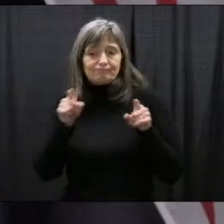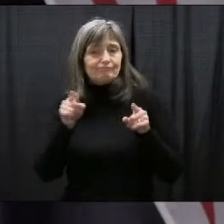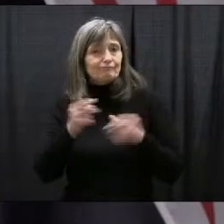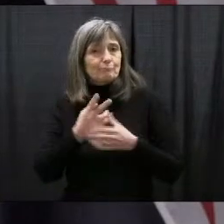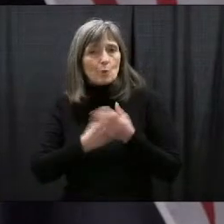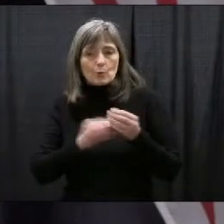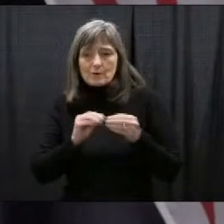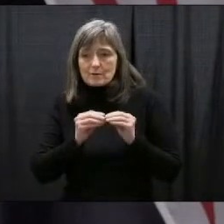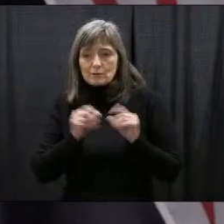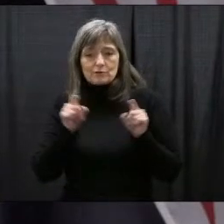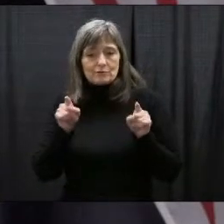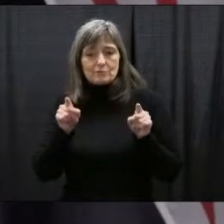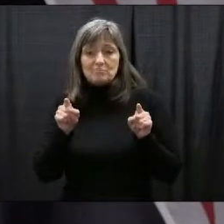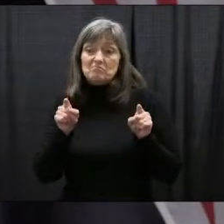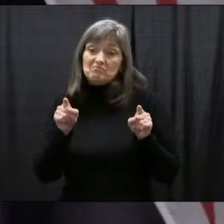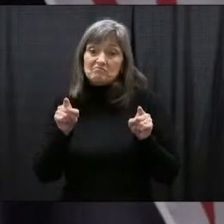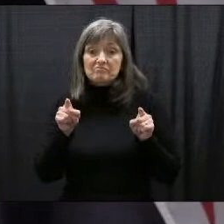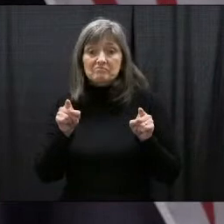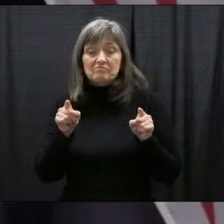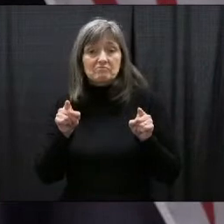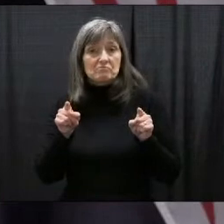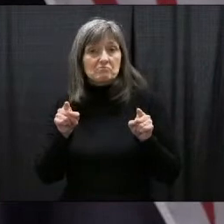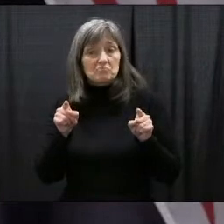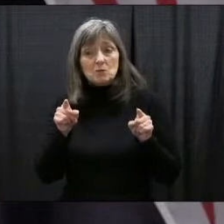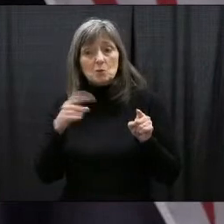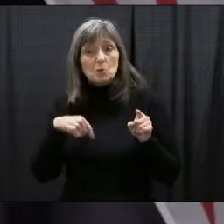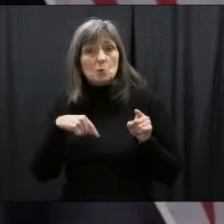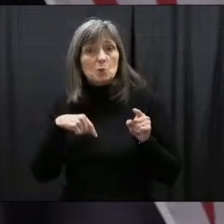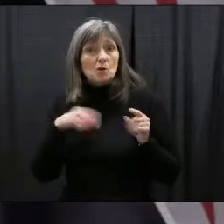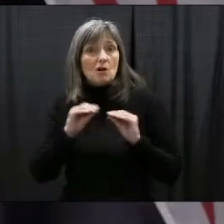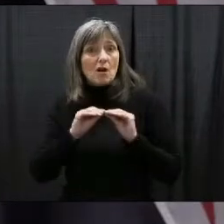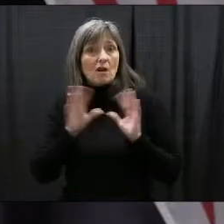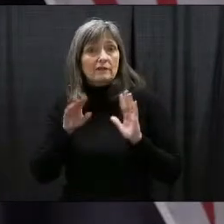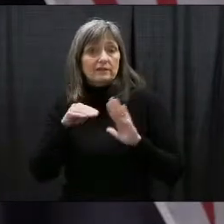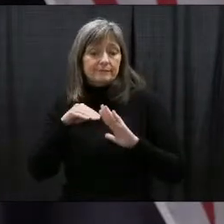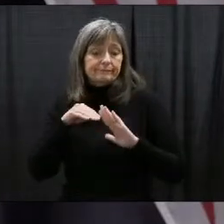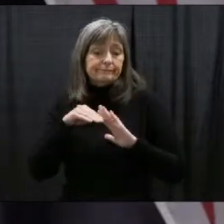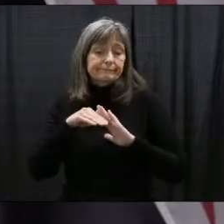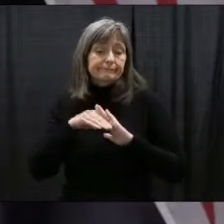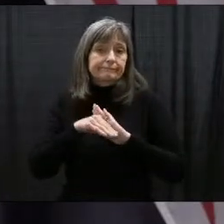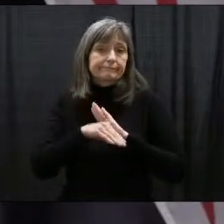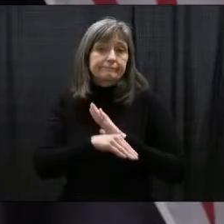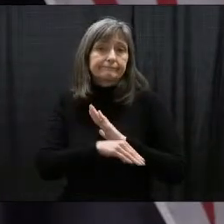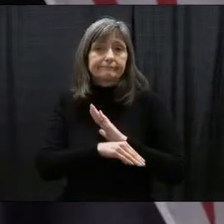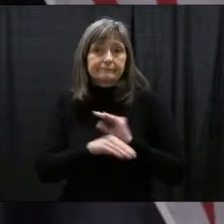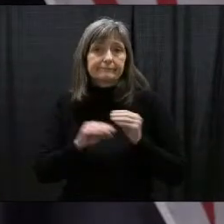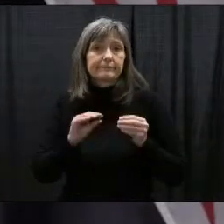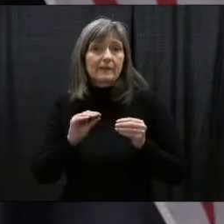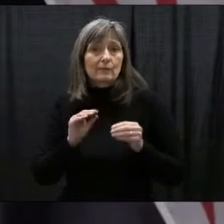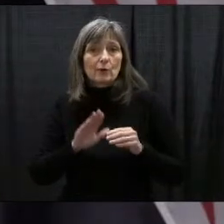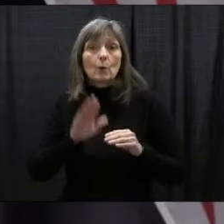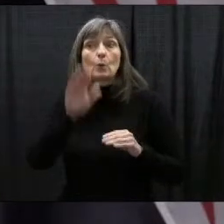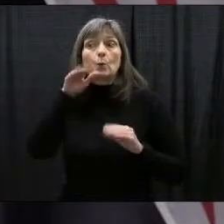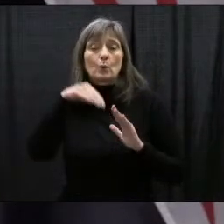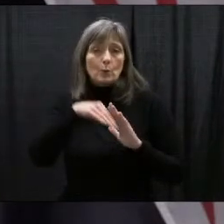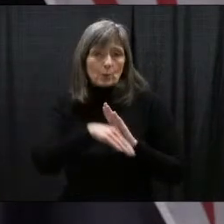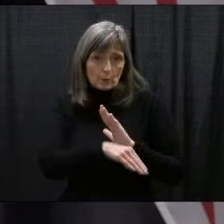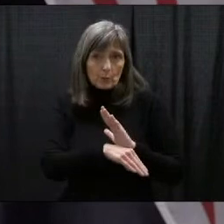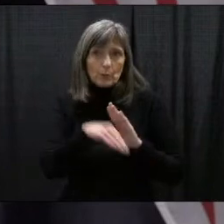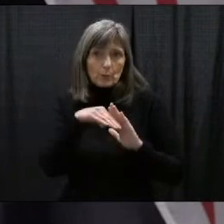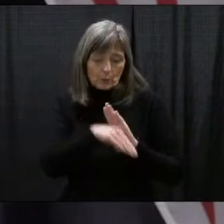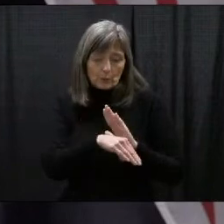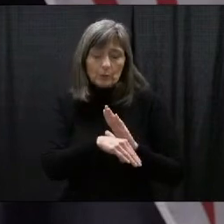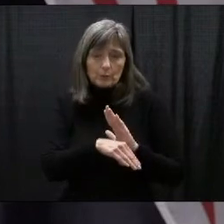now that, comparatively, we're on the down slope of that wave.